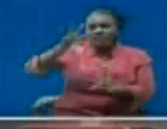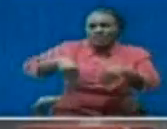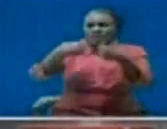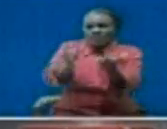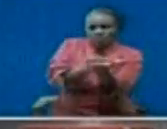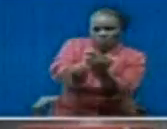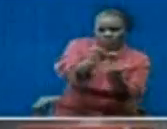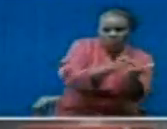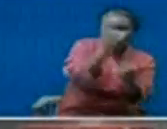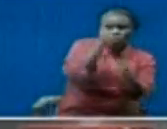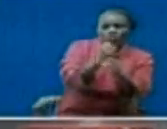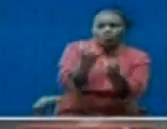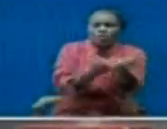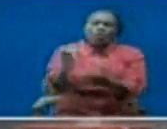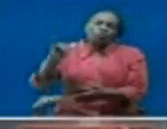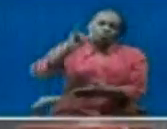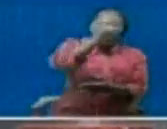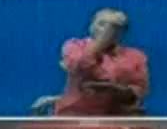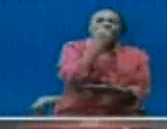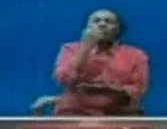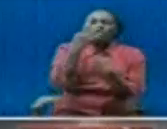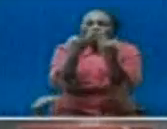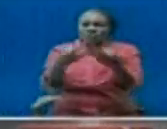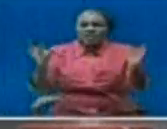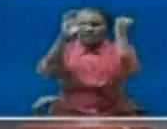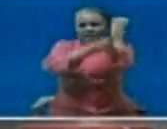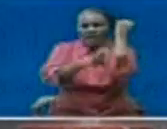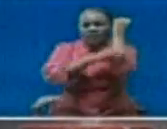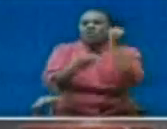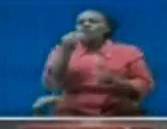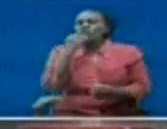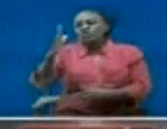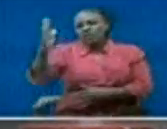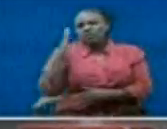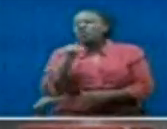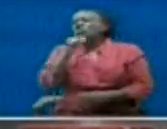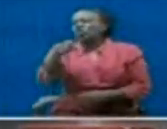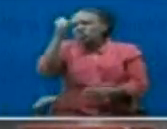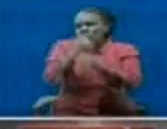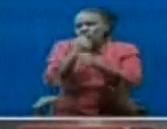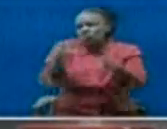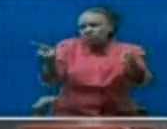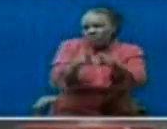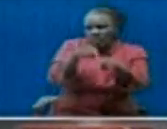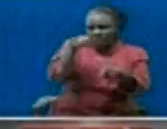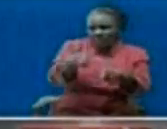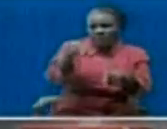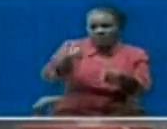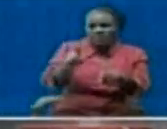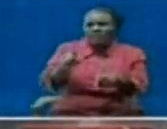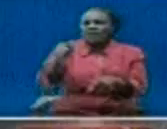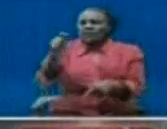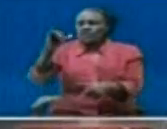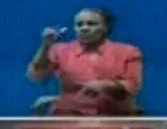do agribusiness, to export food, to feed this country, to have food security. If we're not doing those things and we're not we're letting the